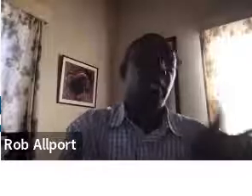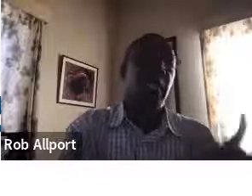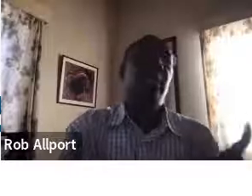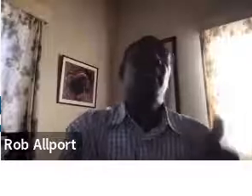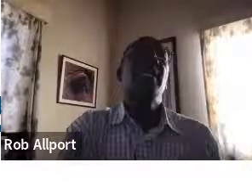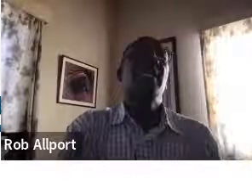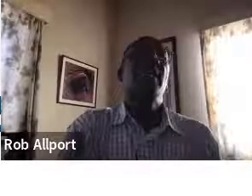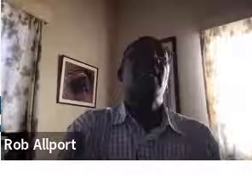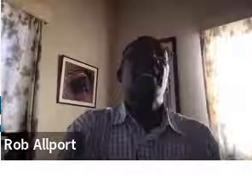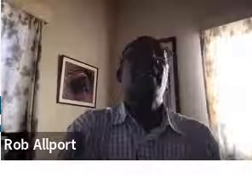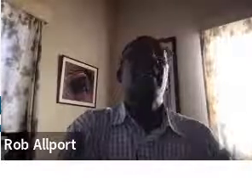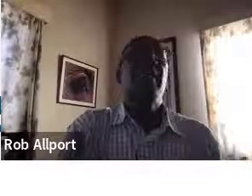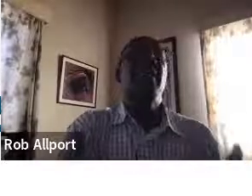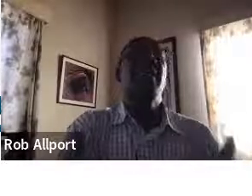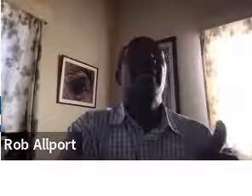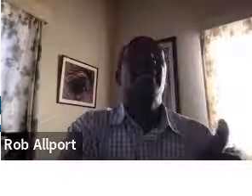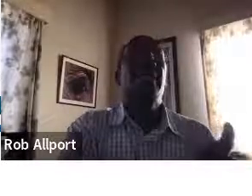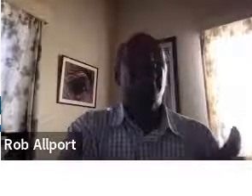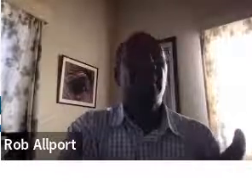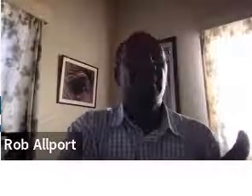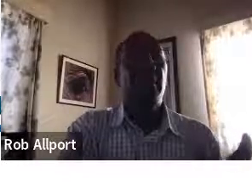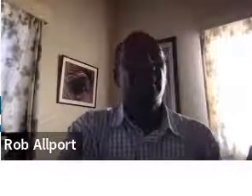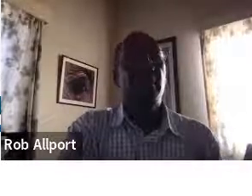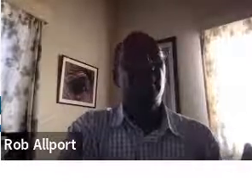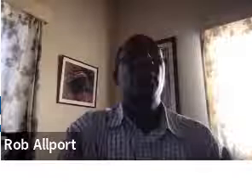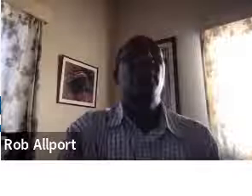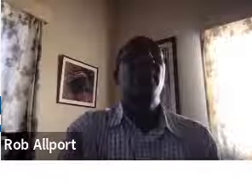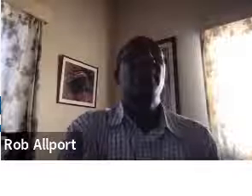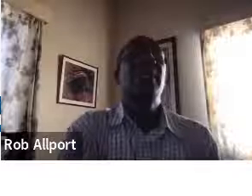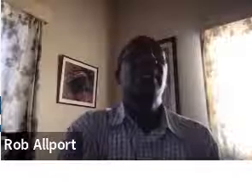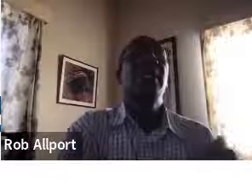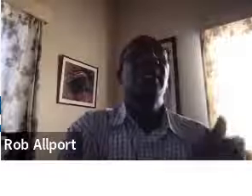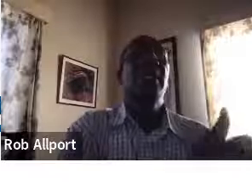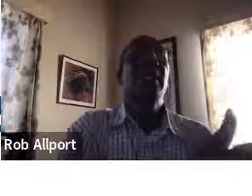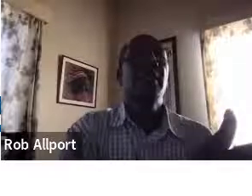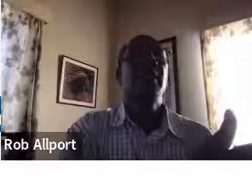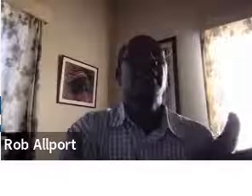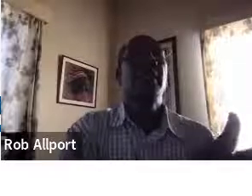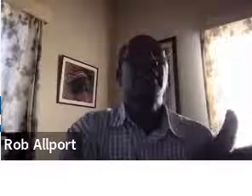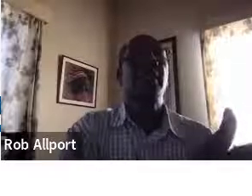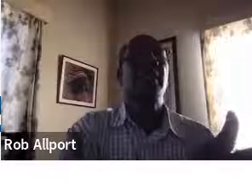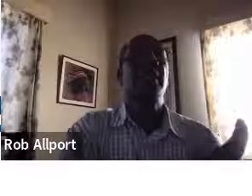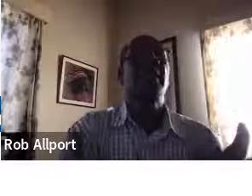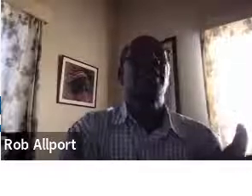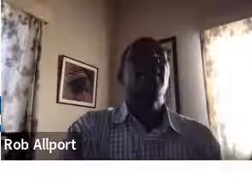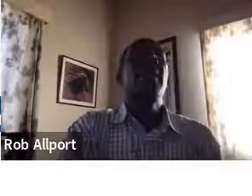uses what I explained about the weather, the soil parameters,